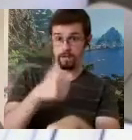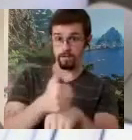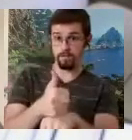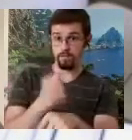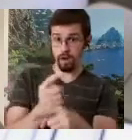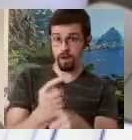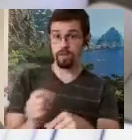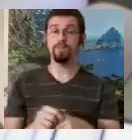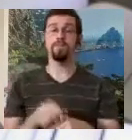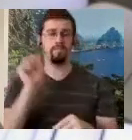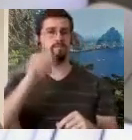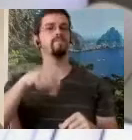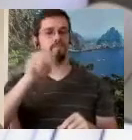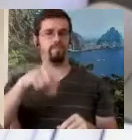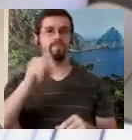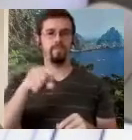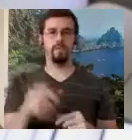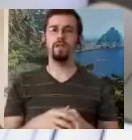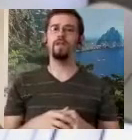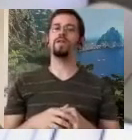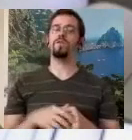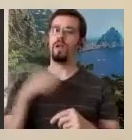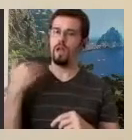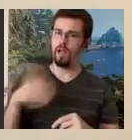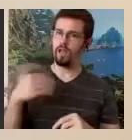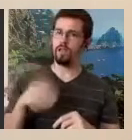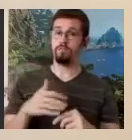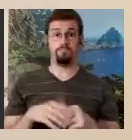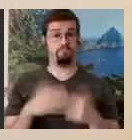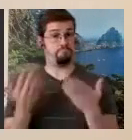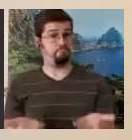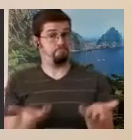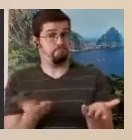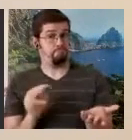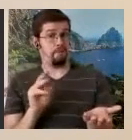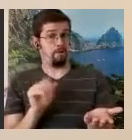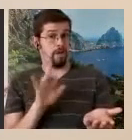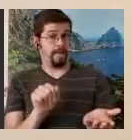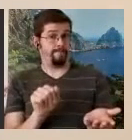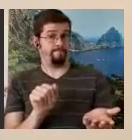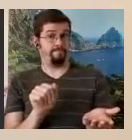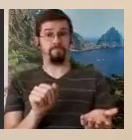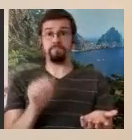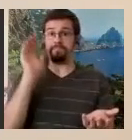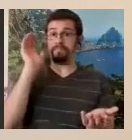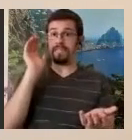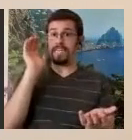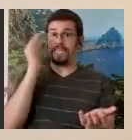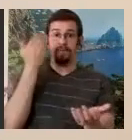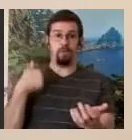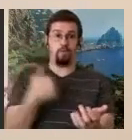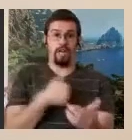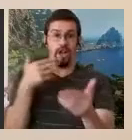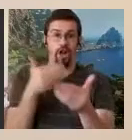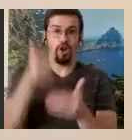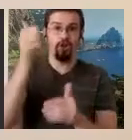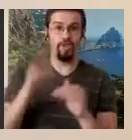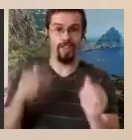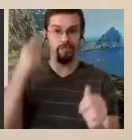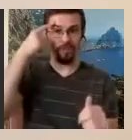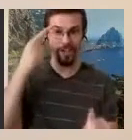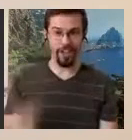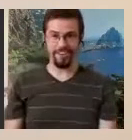That is right. Wow. Hey, Maria, we're closer than we thought.